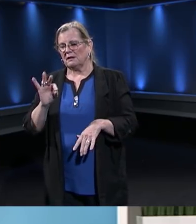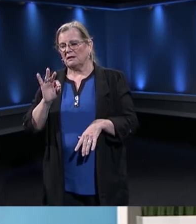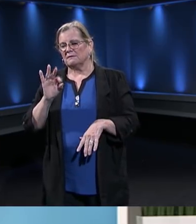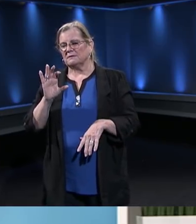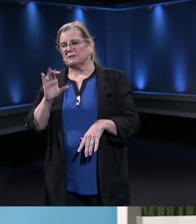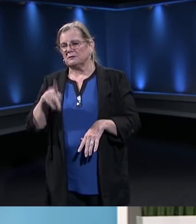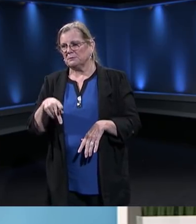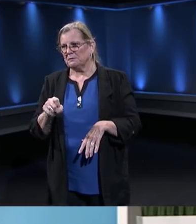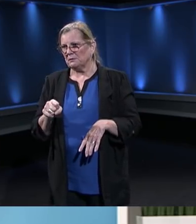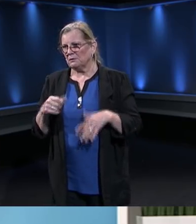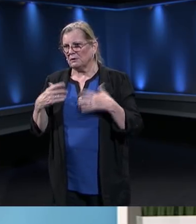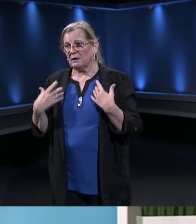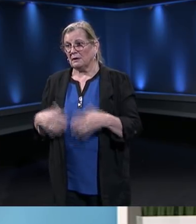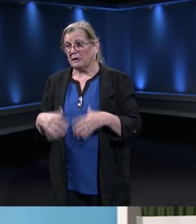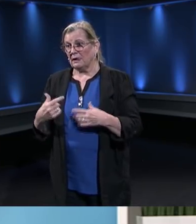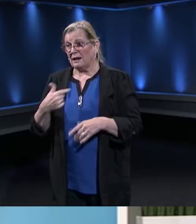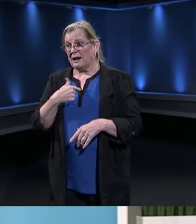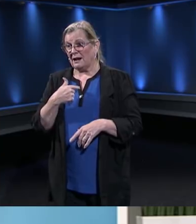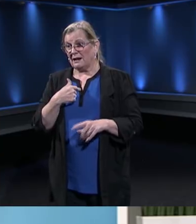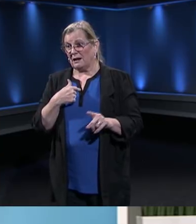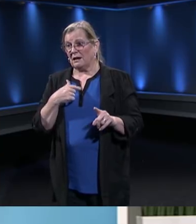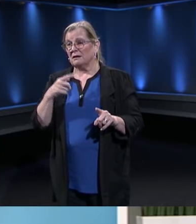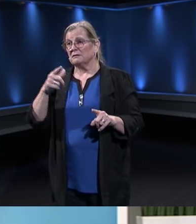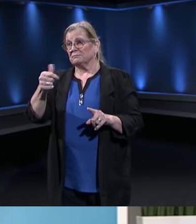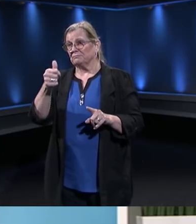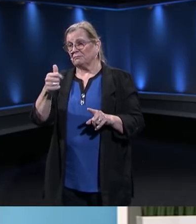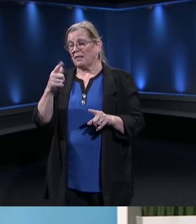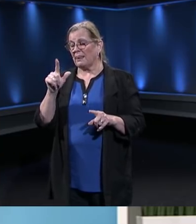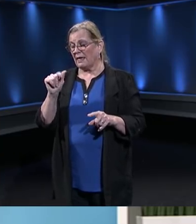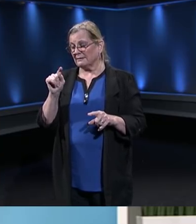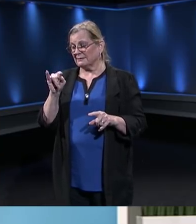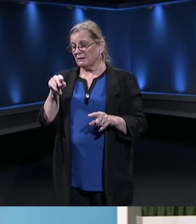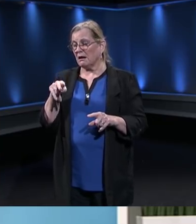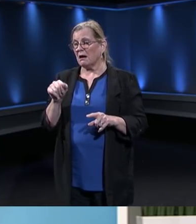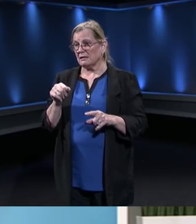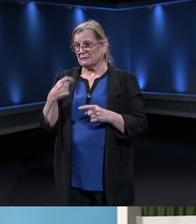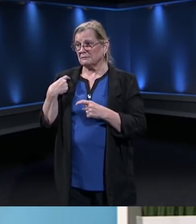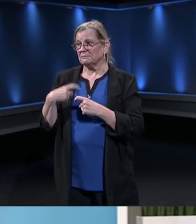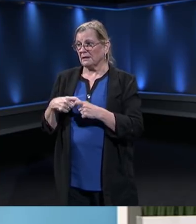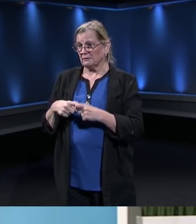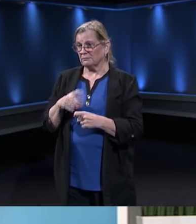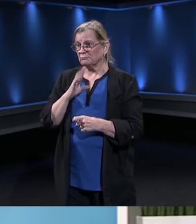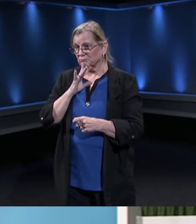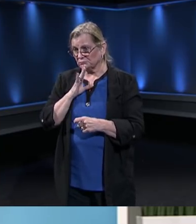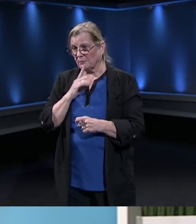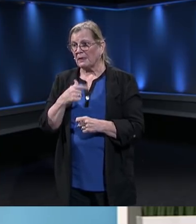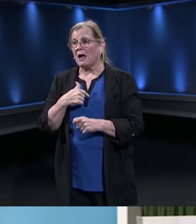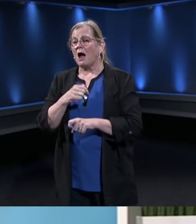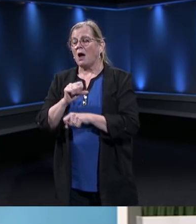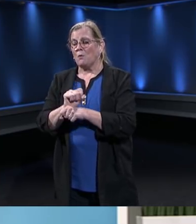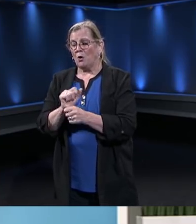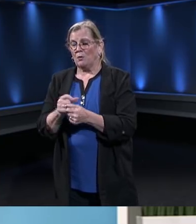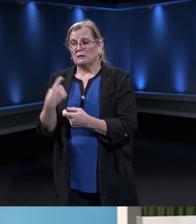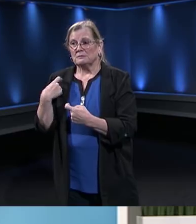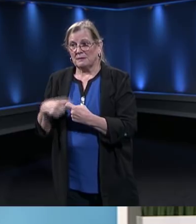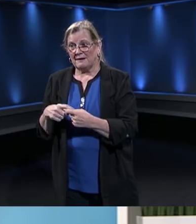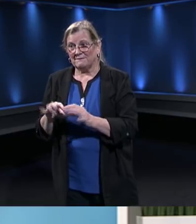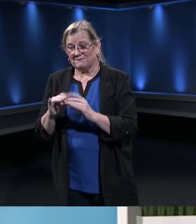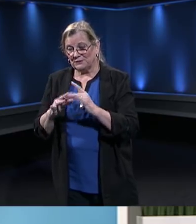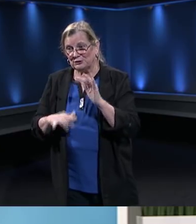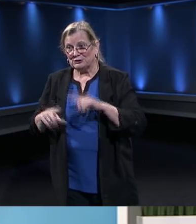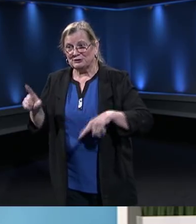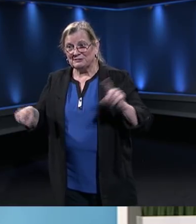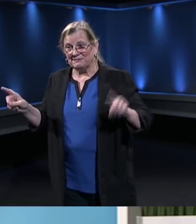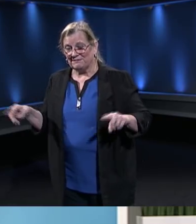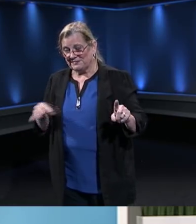am a Latina and I speak Spanish, so I've definitely been able to use that in my work with families. We have a diverse workforce. I know at